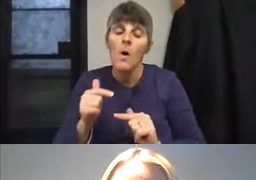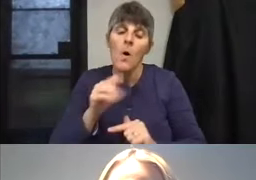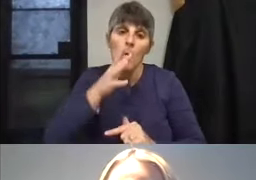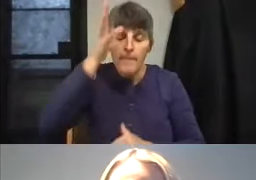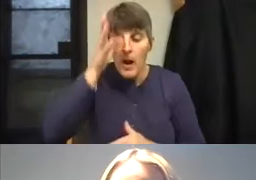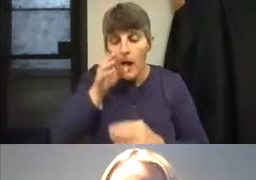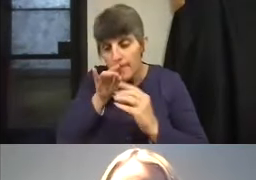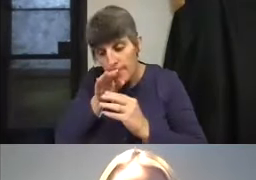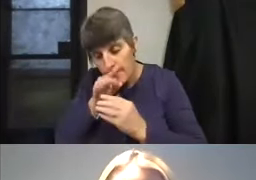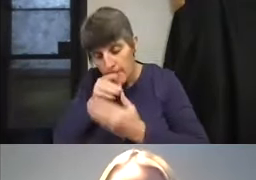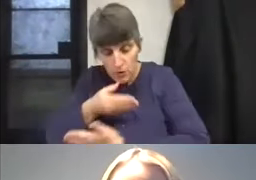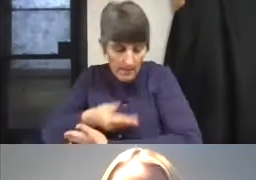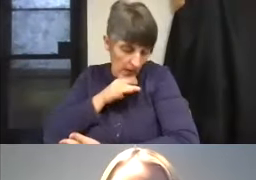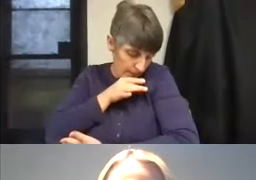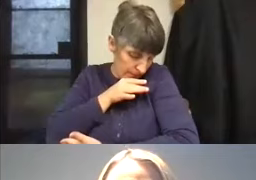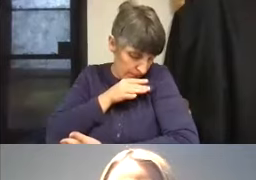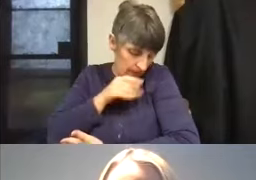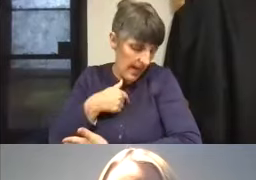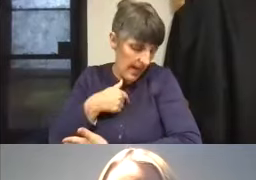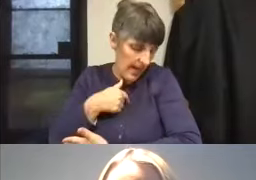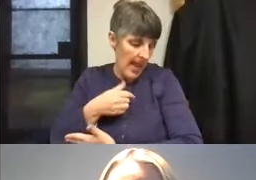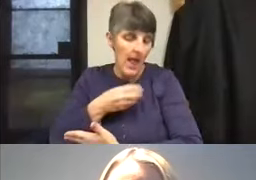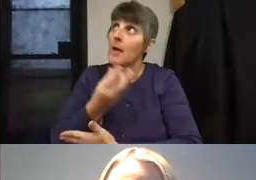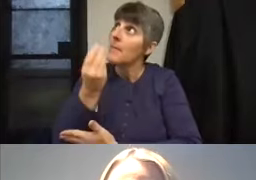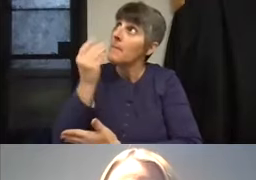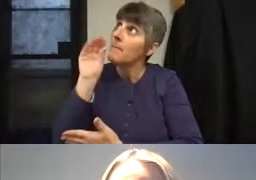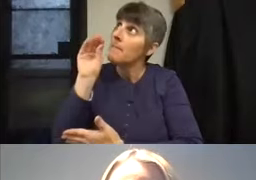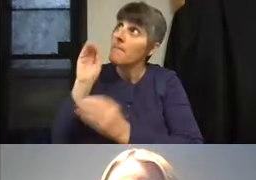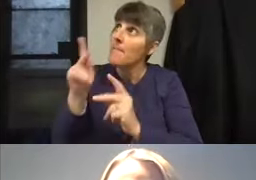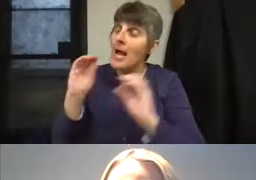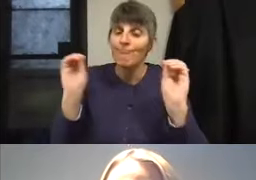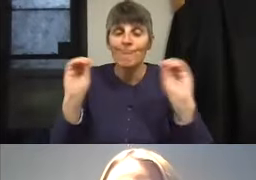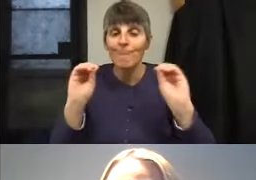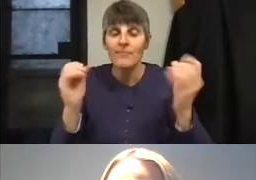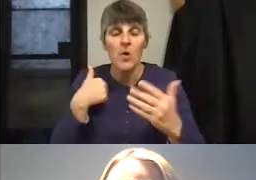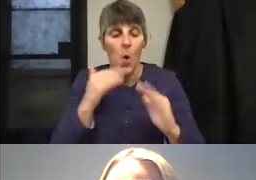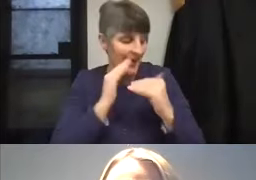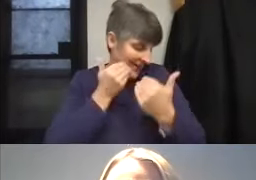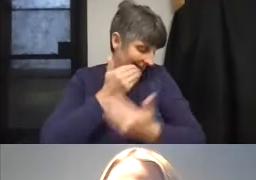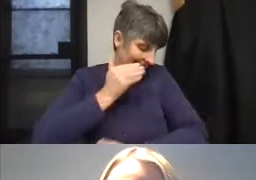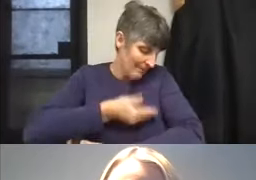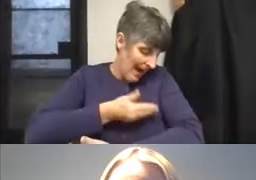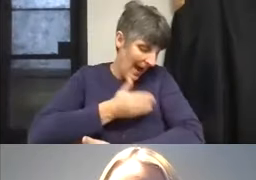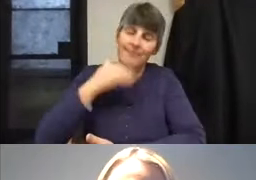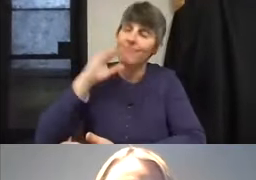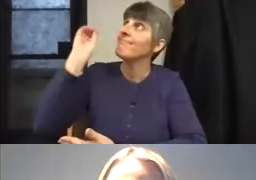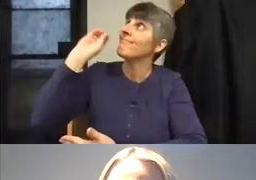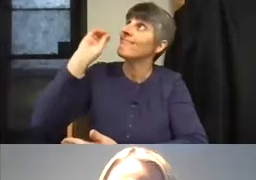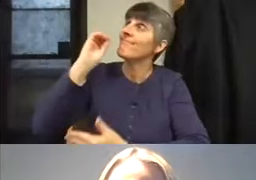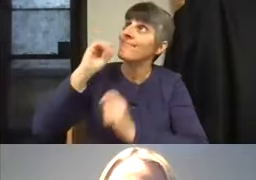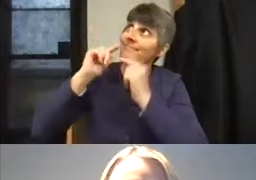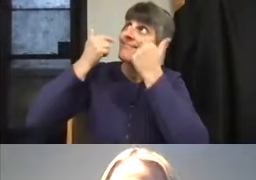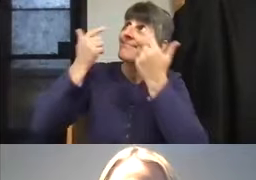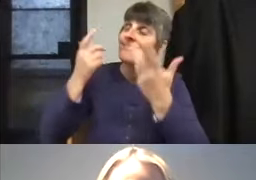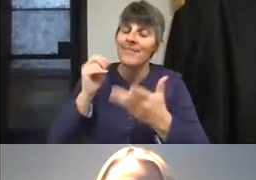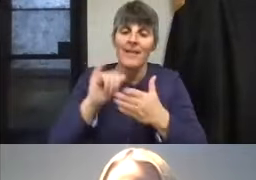and babbling and smiling and making those expressions. So, some of those deficits in that reciprocity